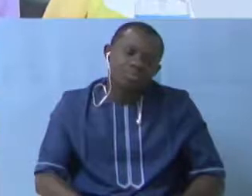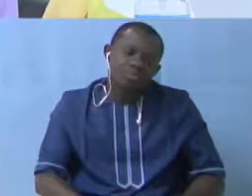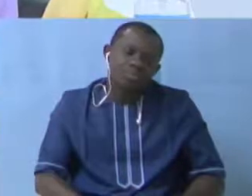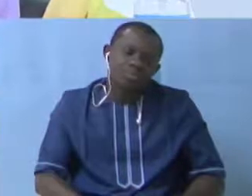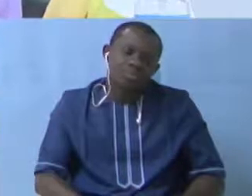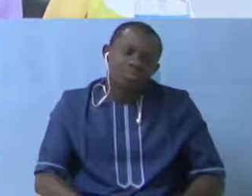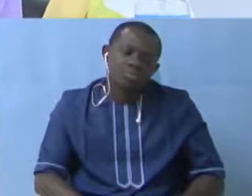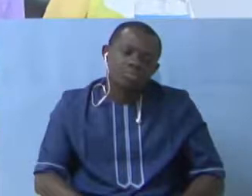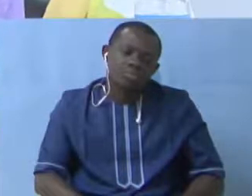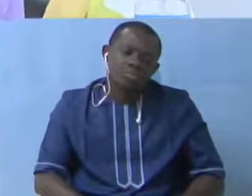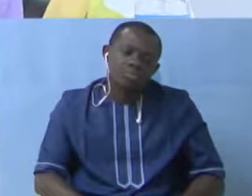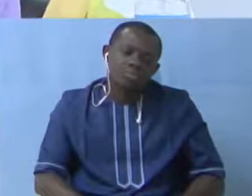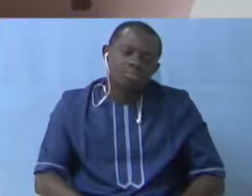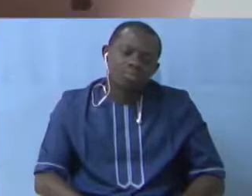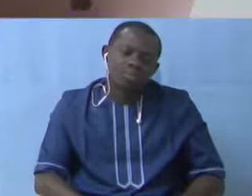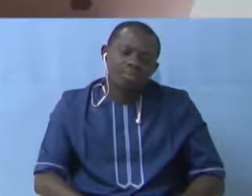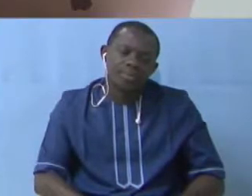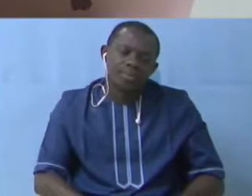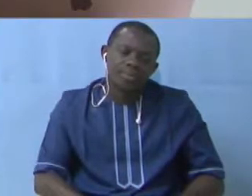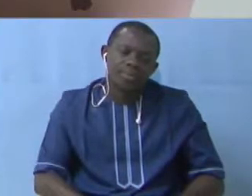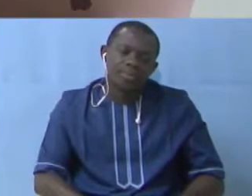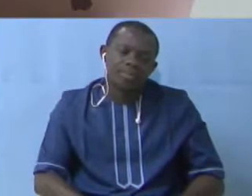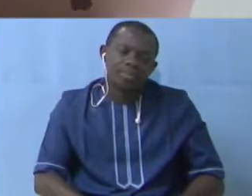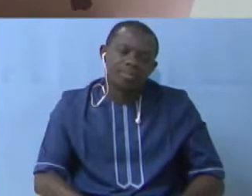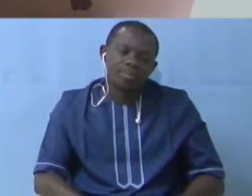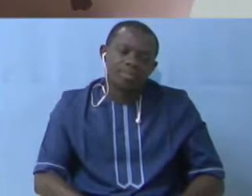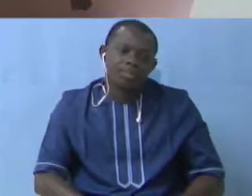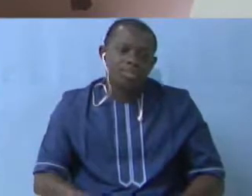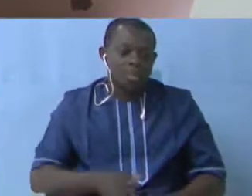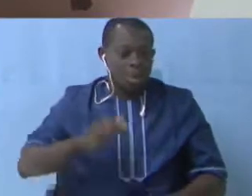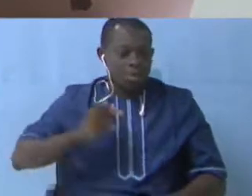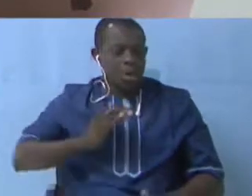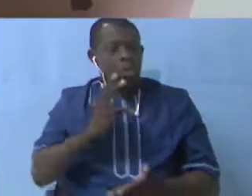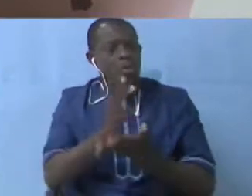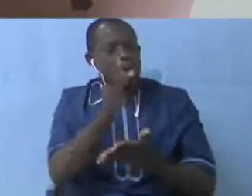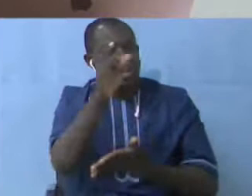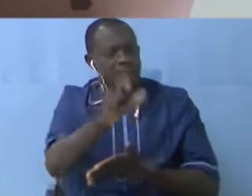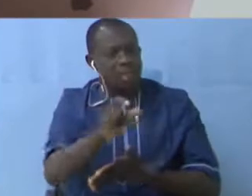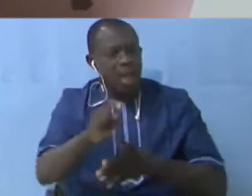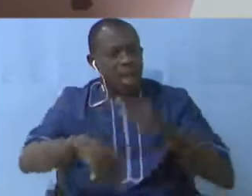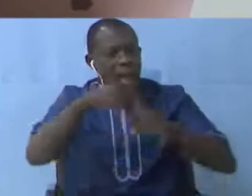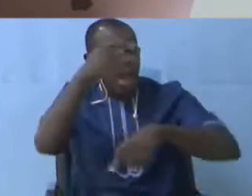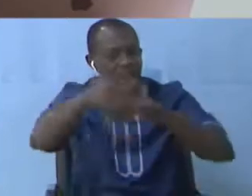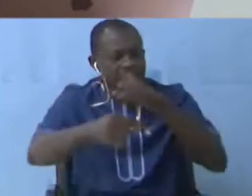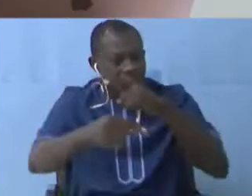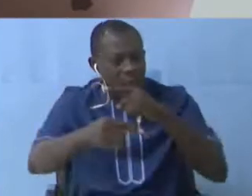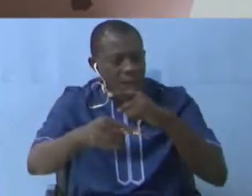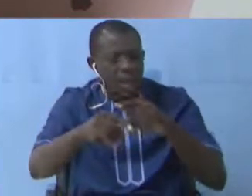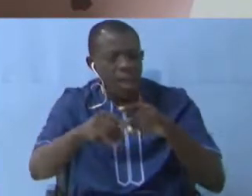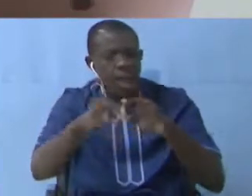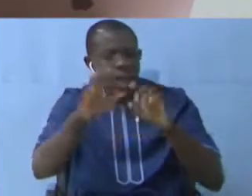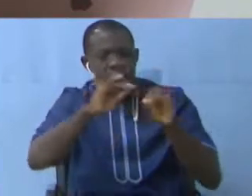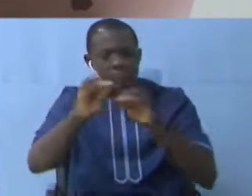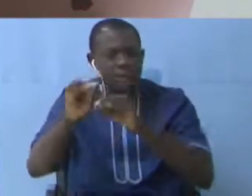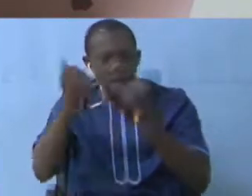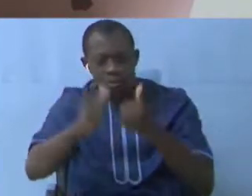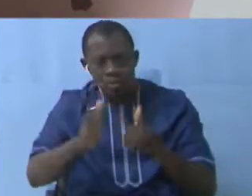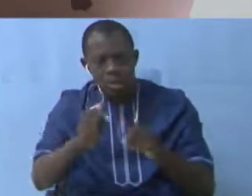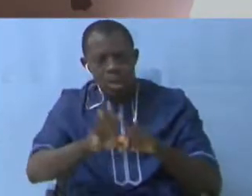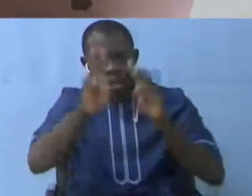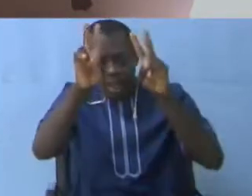Madam Witness, after that event, did Yaya Jammeh step down as president? Seede bi gannaaw loolu nag